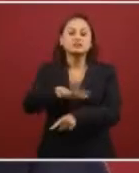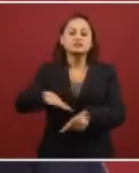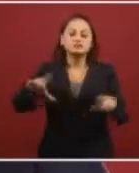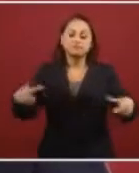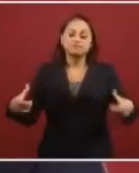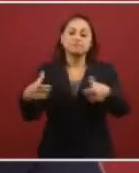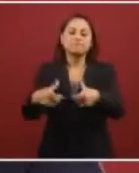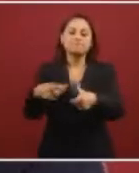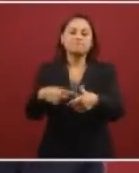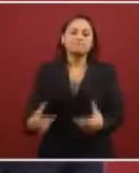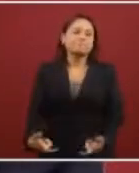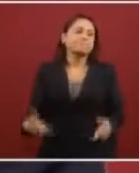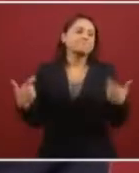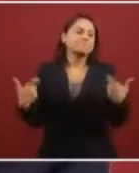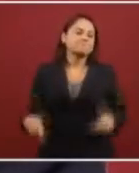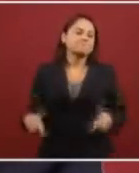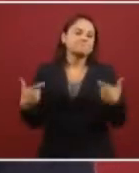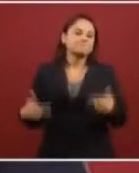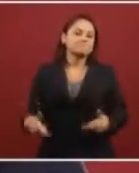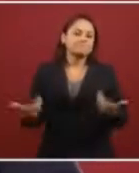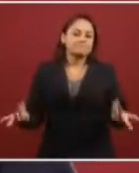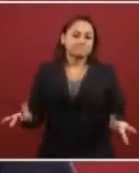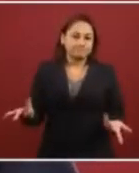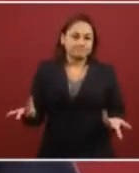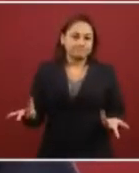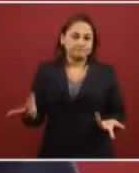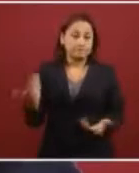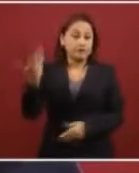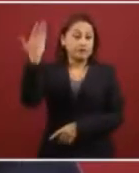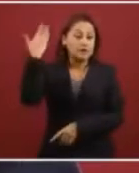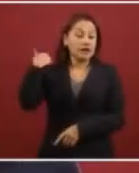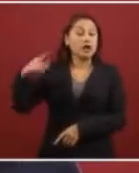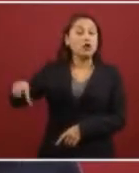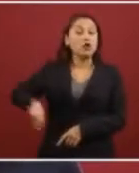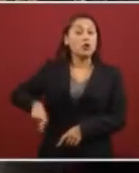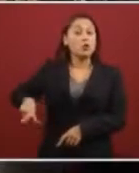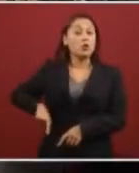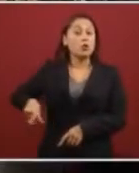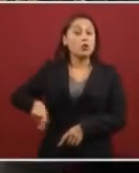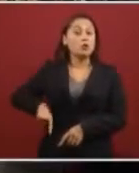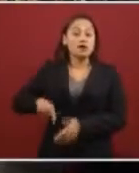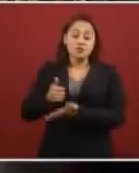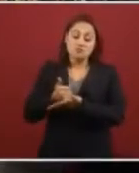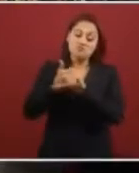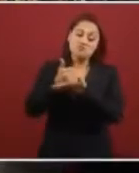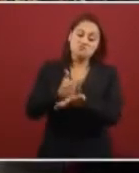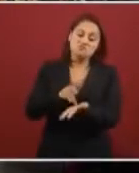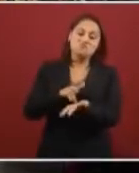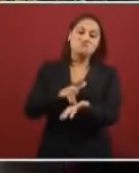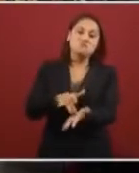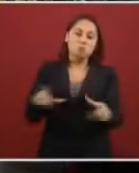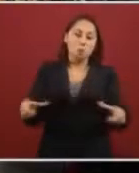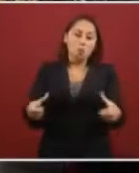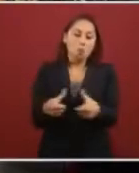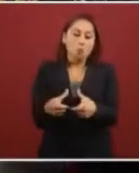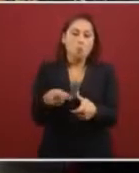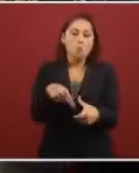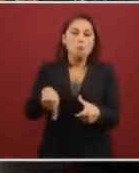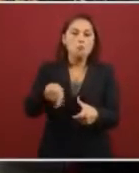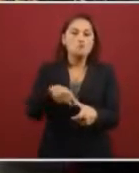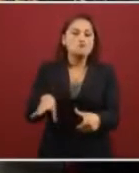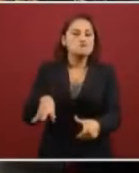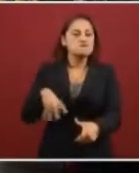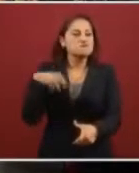que the gobierno strong estaba al servicio that the government de una minoría rapaz was in ahora el gobierno está al servicio the favor of